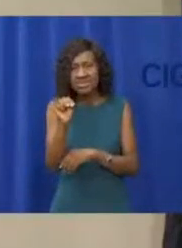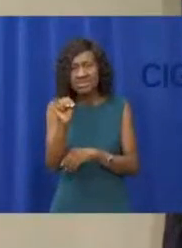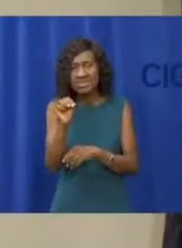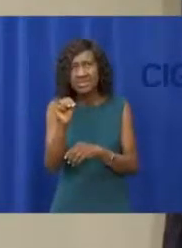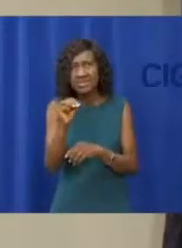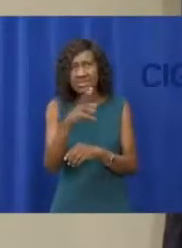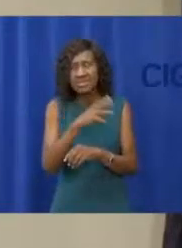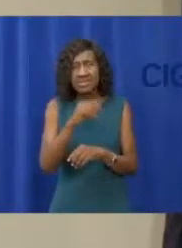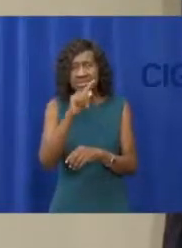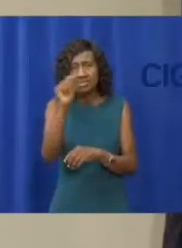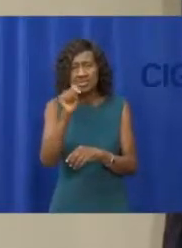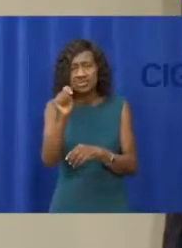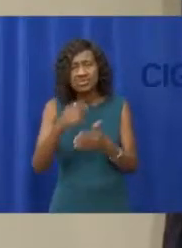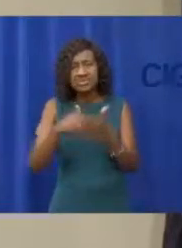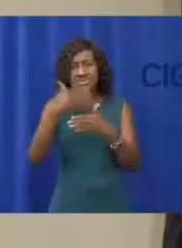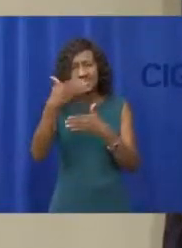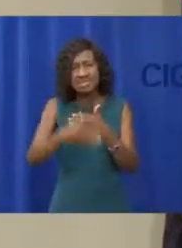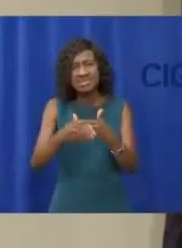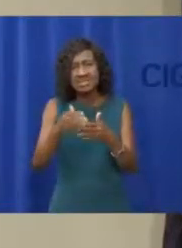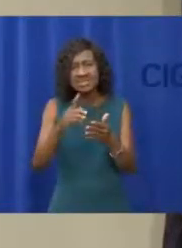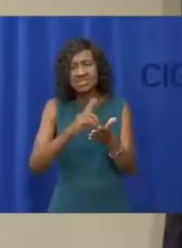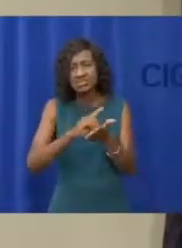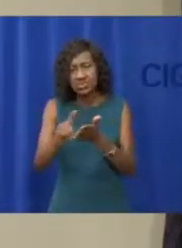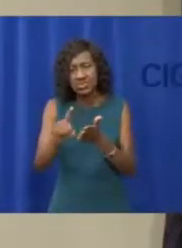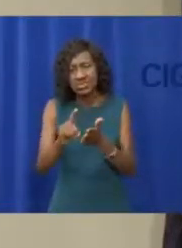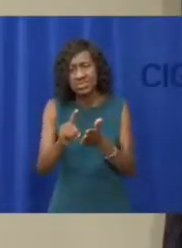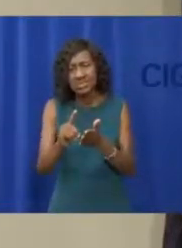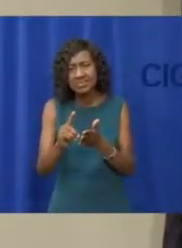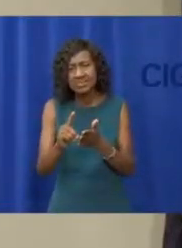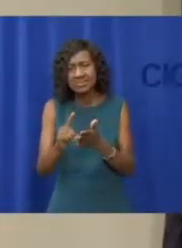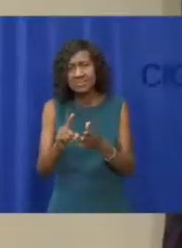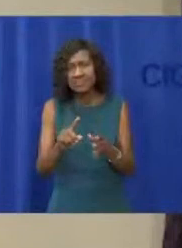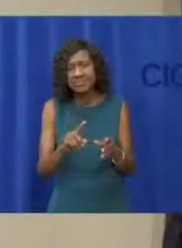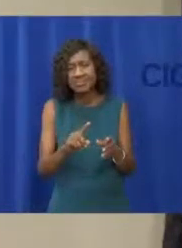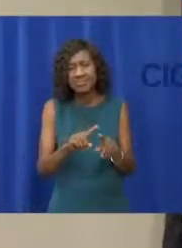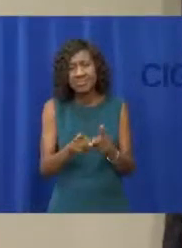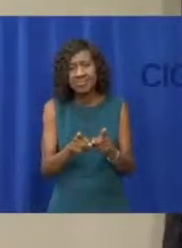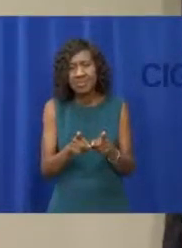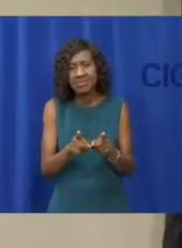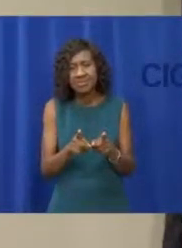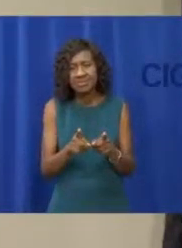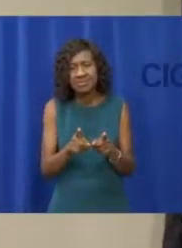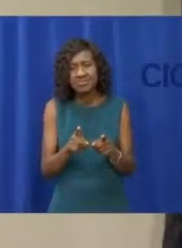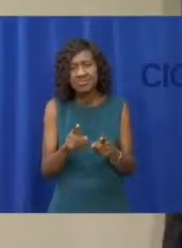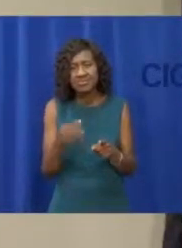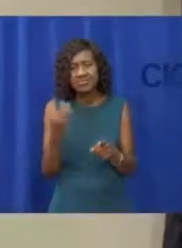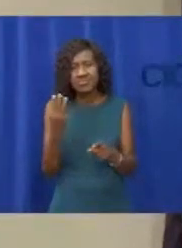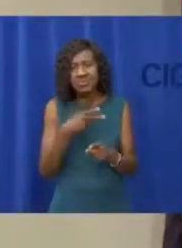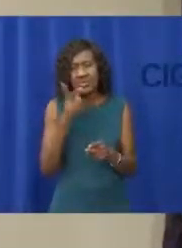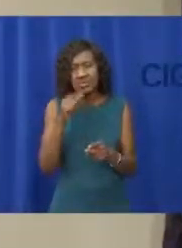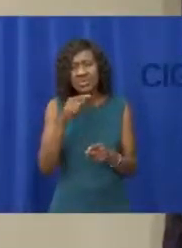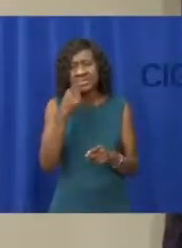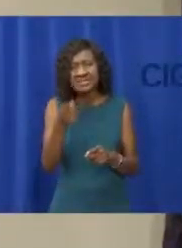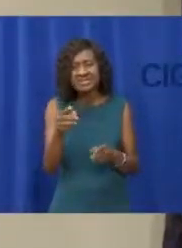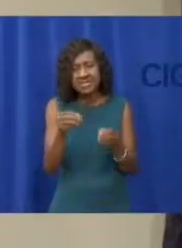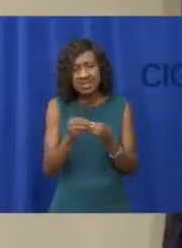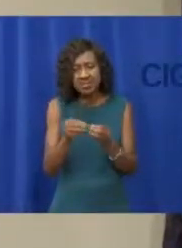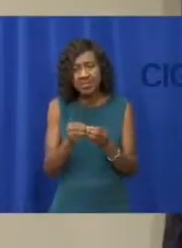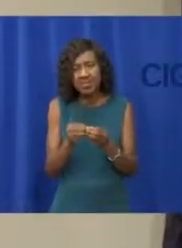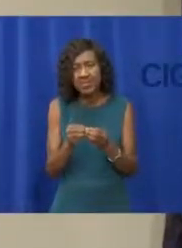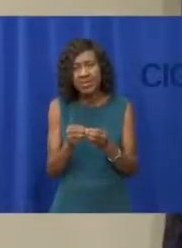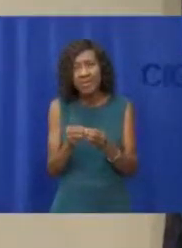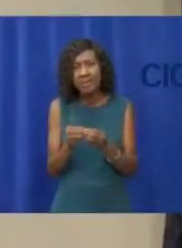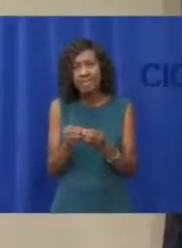next week for that to happen. So that's just come through now, but we'll put something out and get that firmed up as soon as possible. Monday, Tuesday